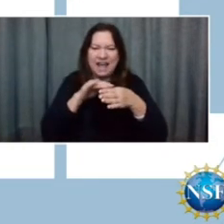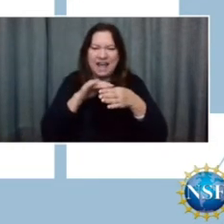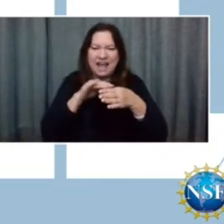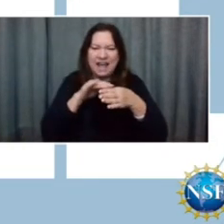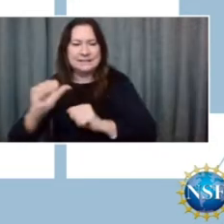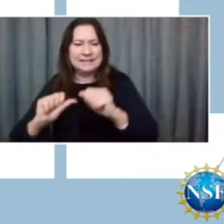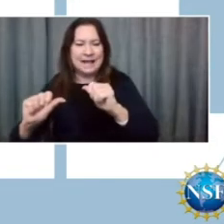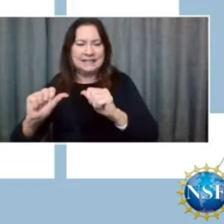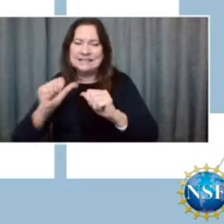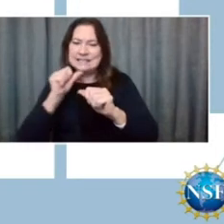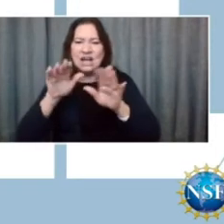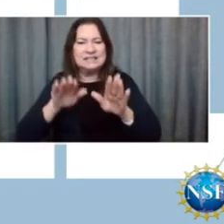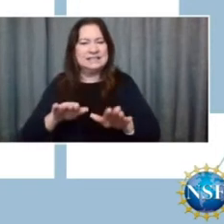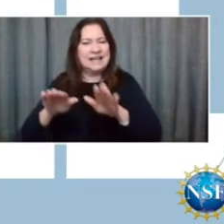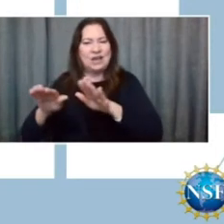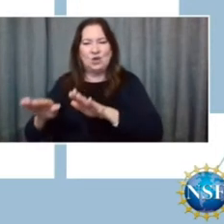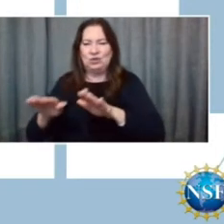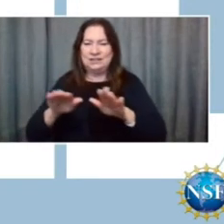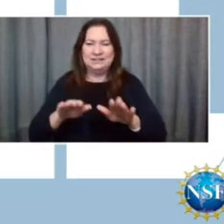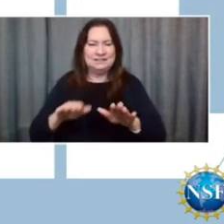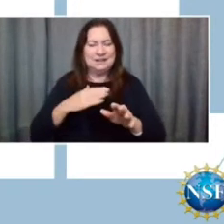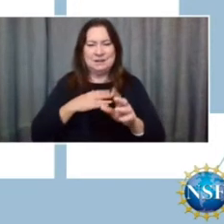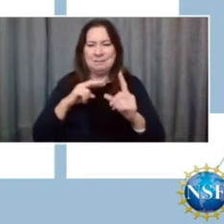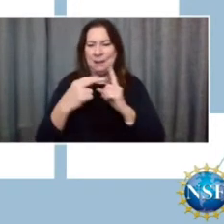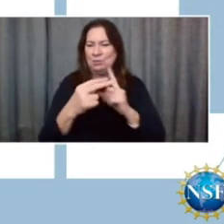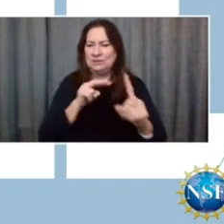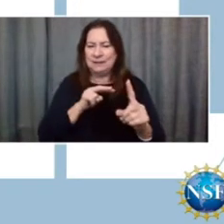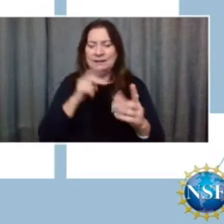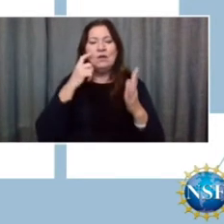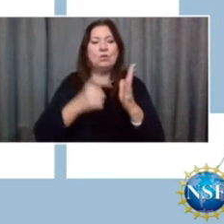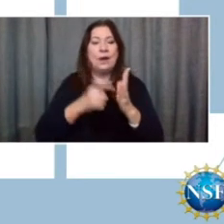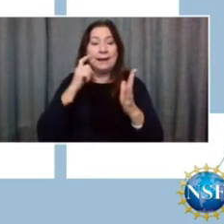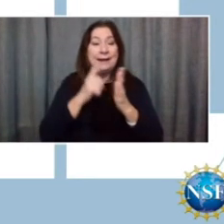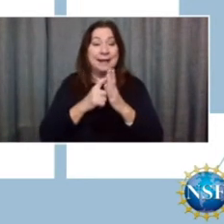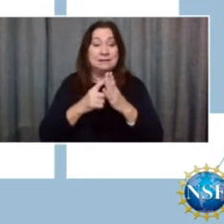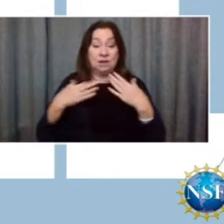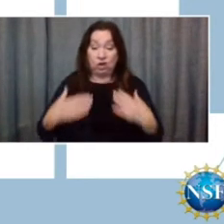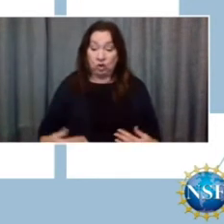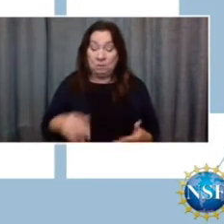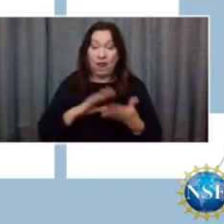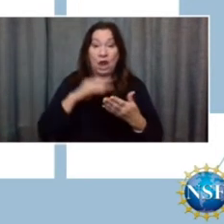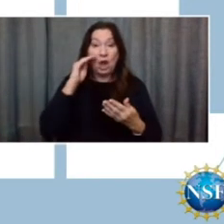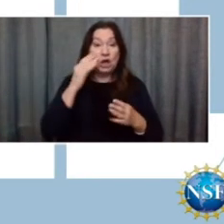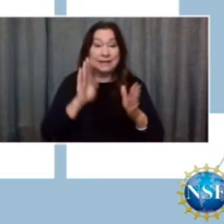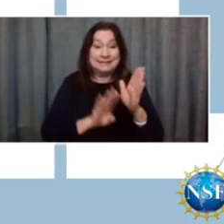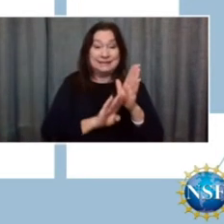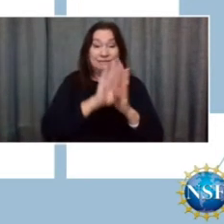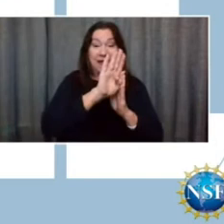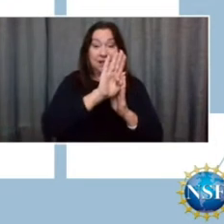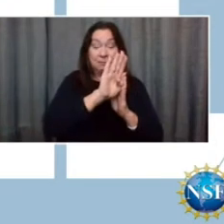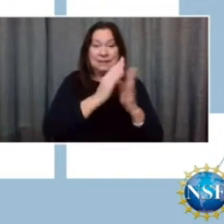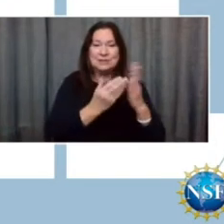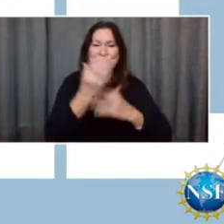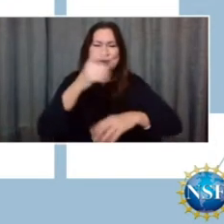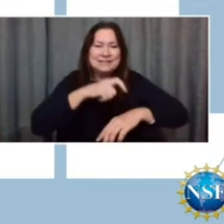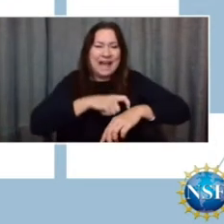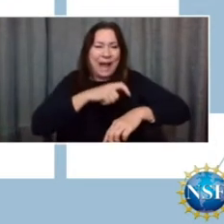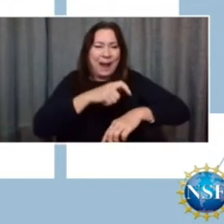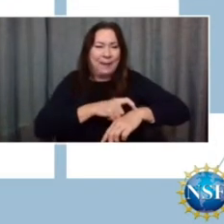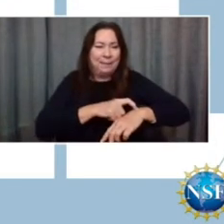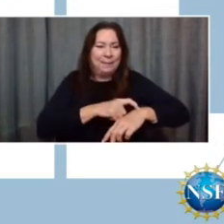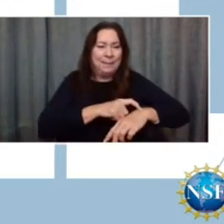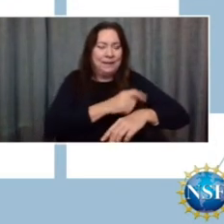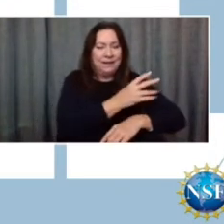paradigm view, right? That recognize that human learning and development is moving across time, and